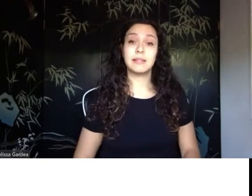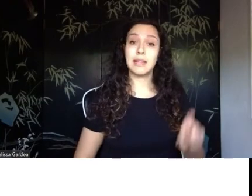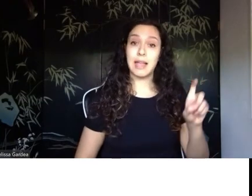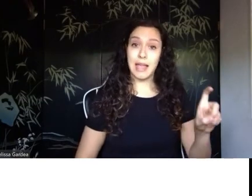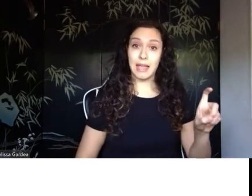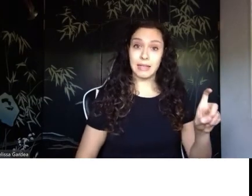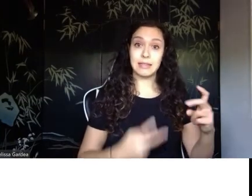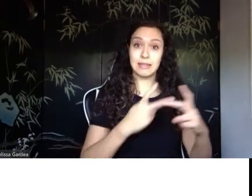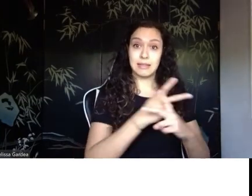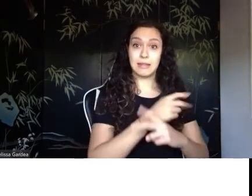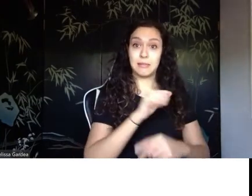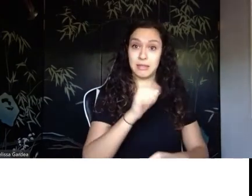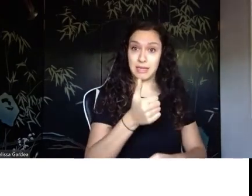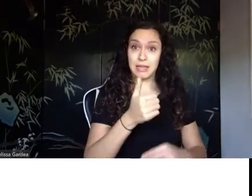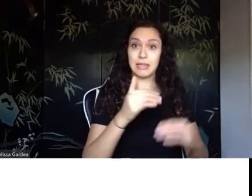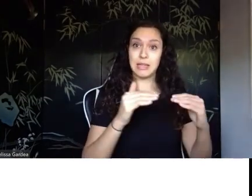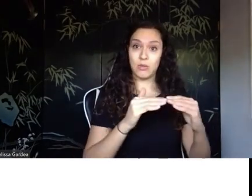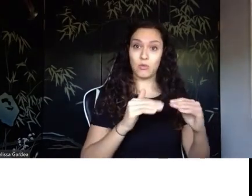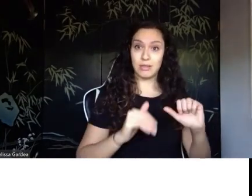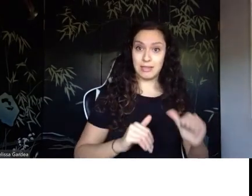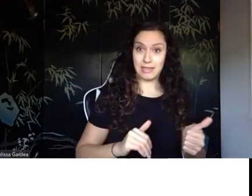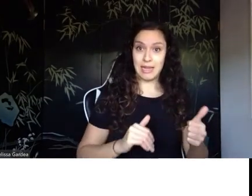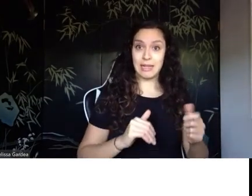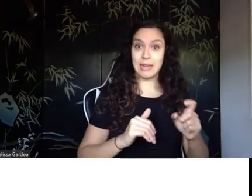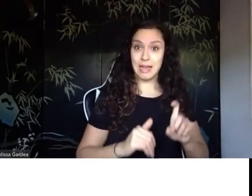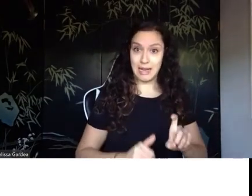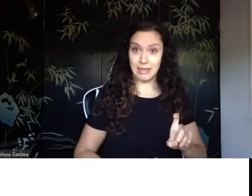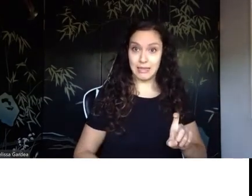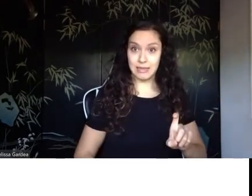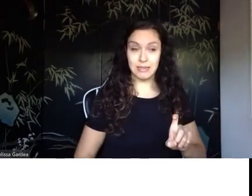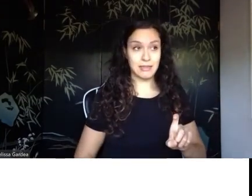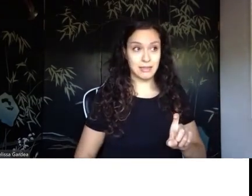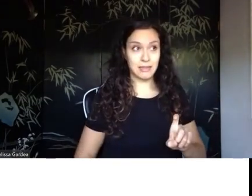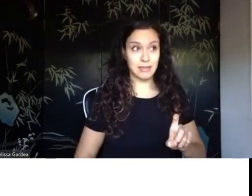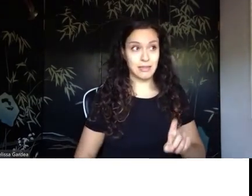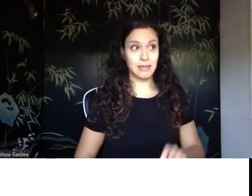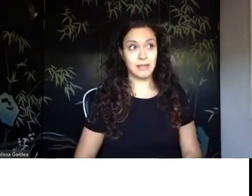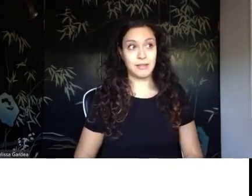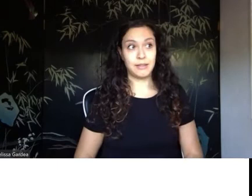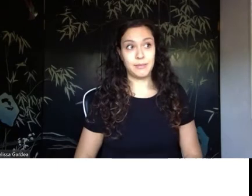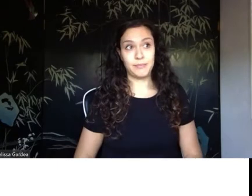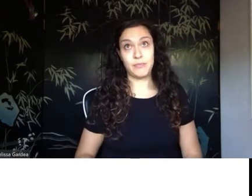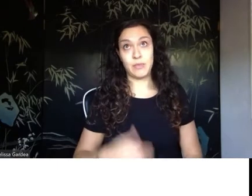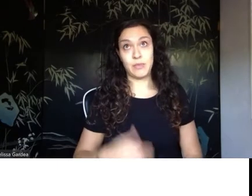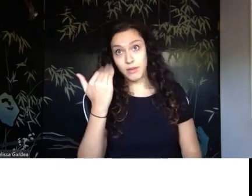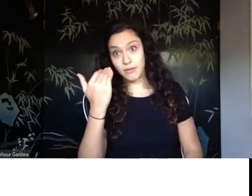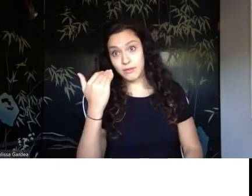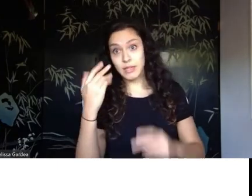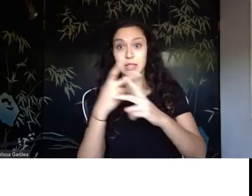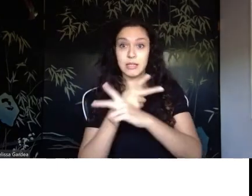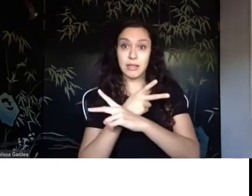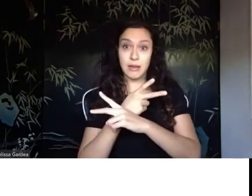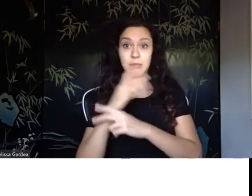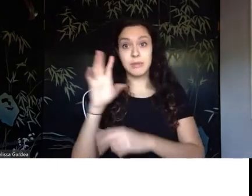Okay, so x times 10 equals 10x,